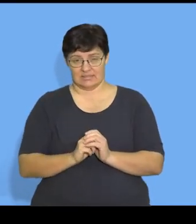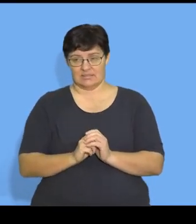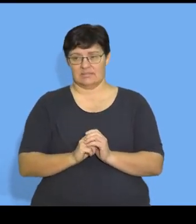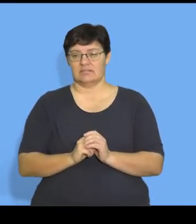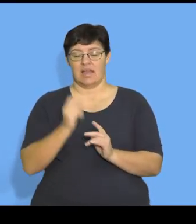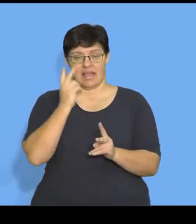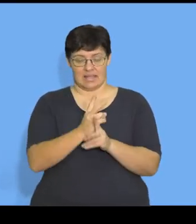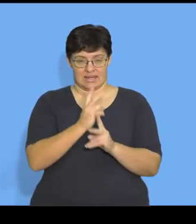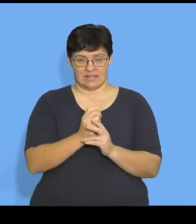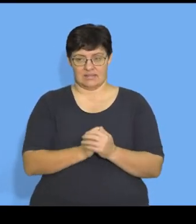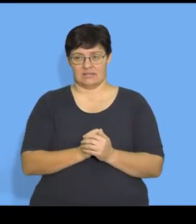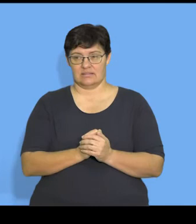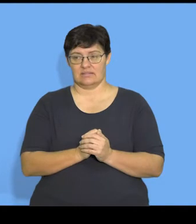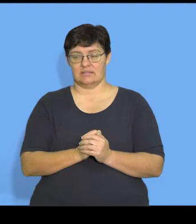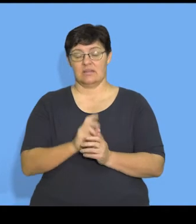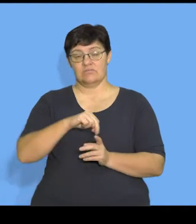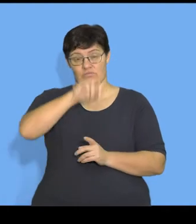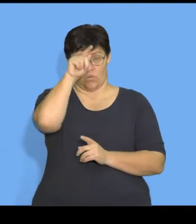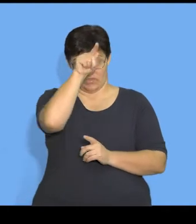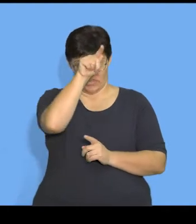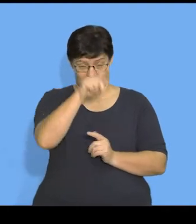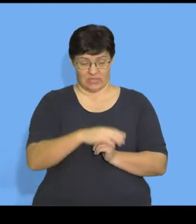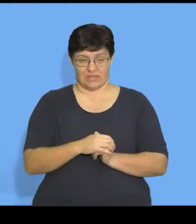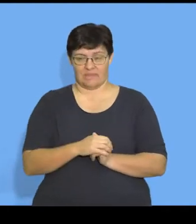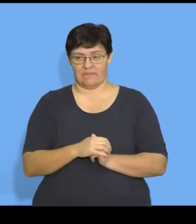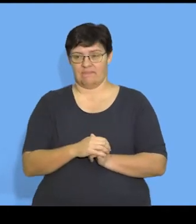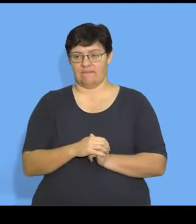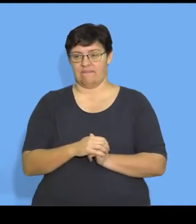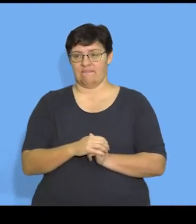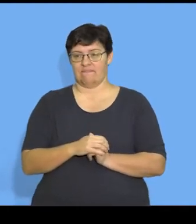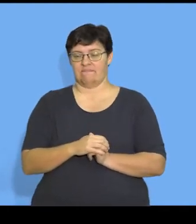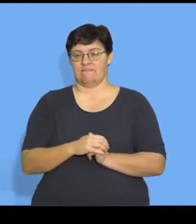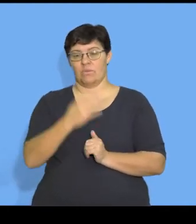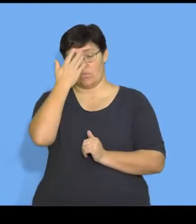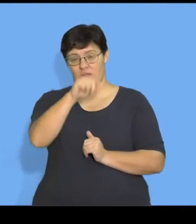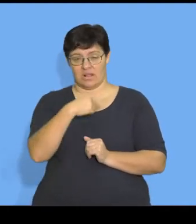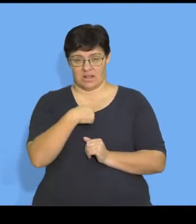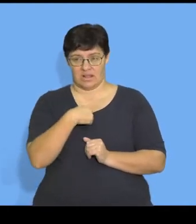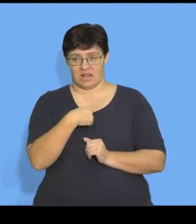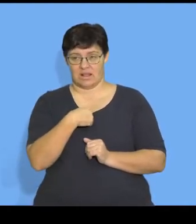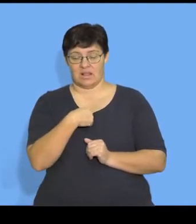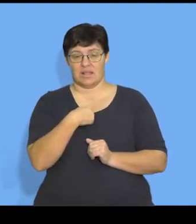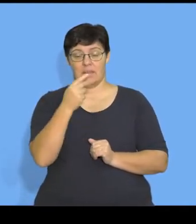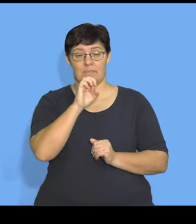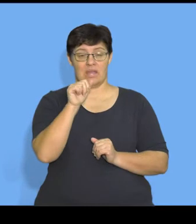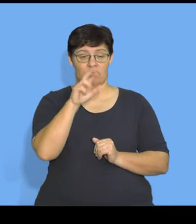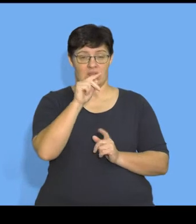again, I need to know where north is. We know that the bearing gets measured from north, and